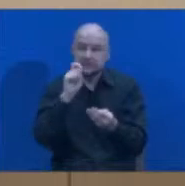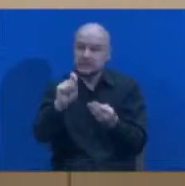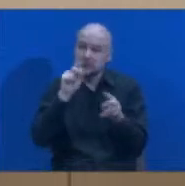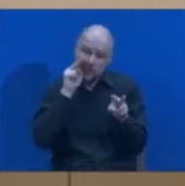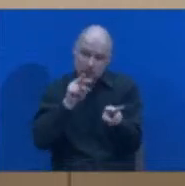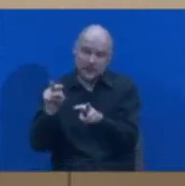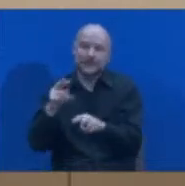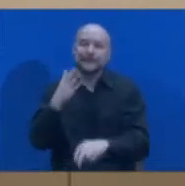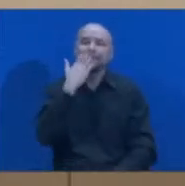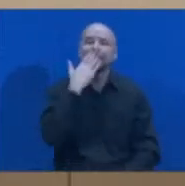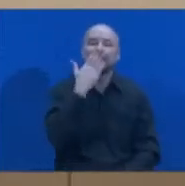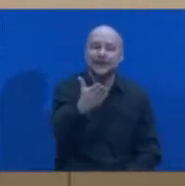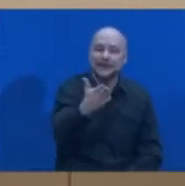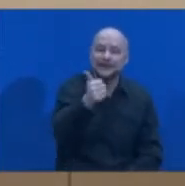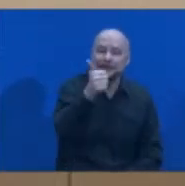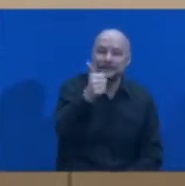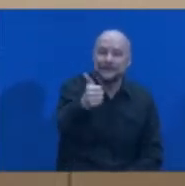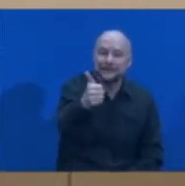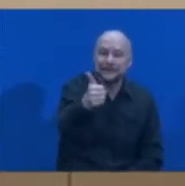Thank you.